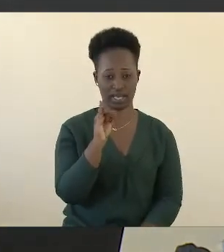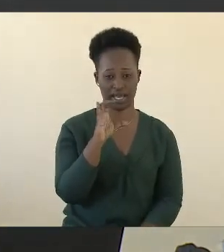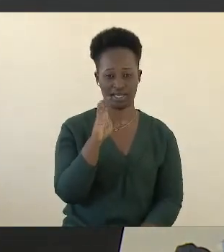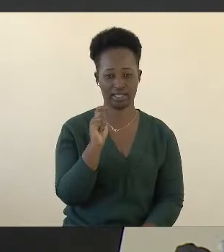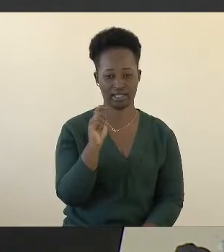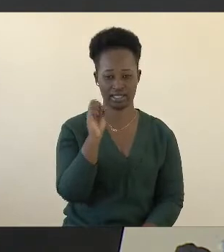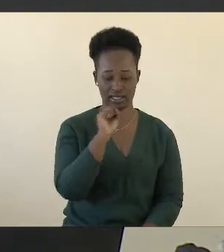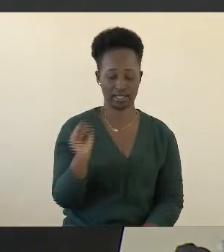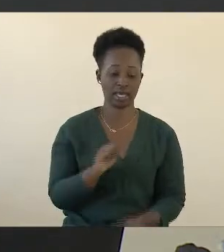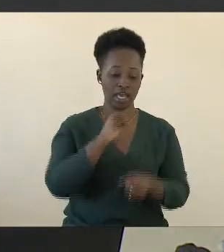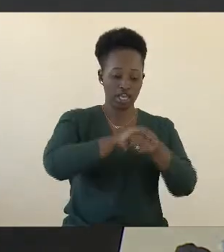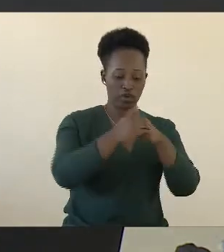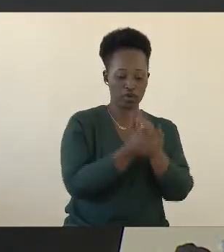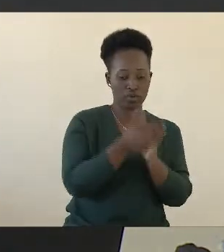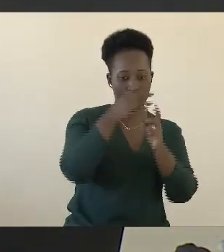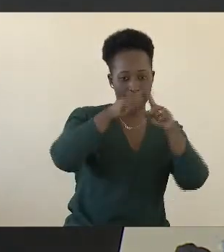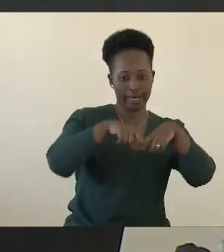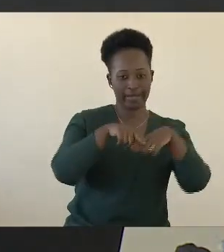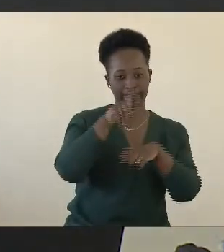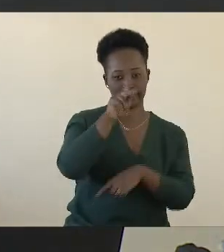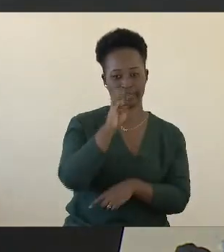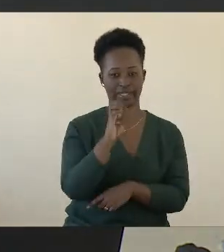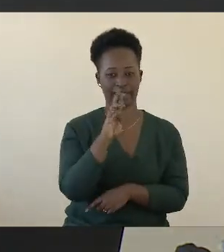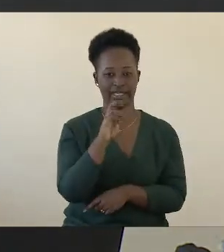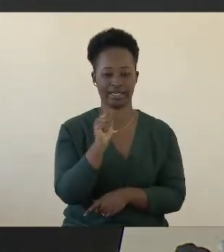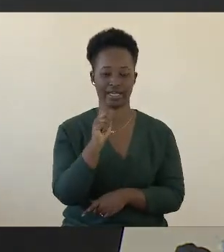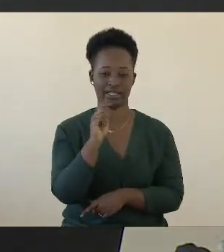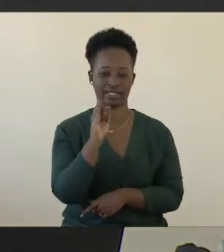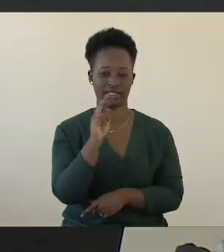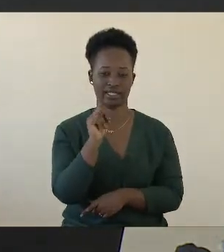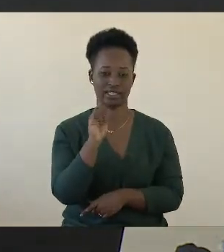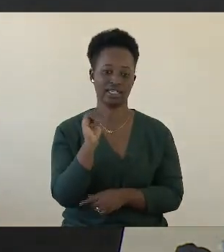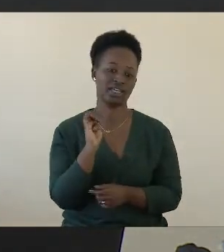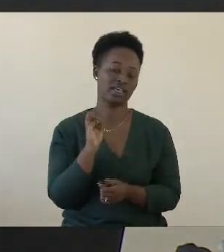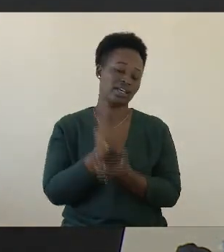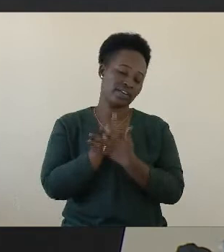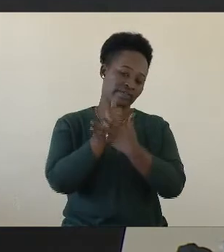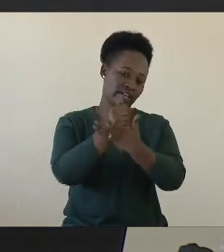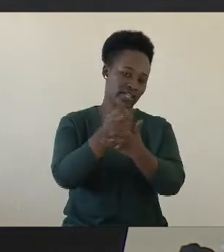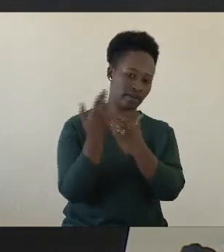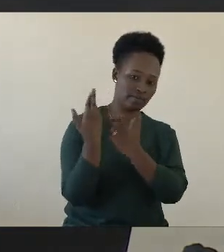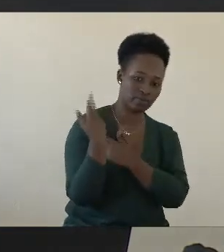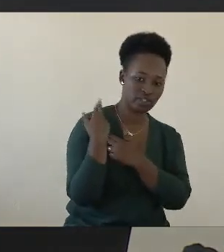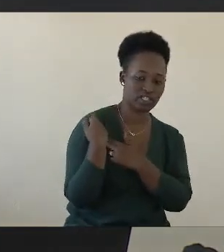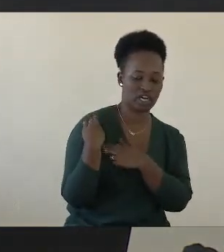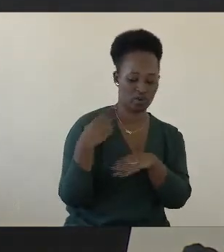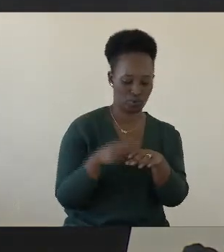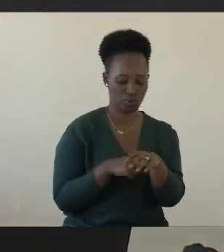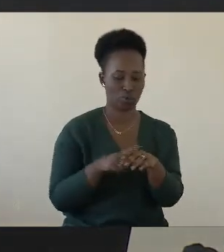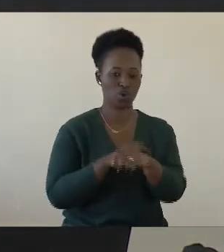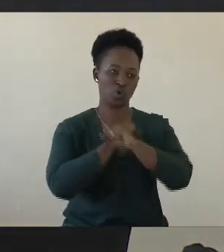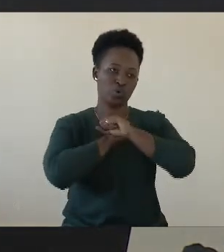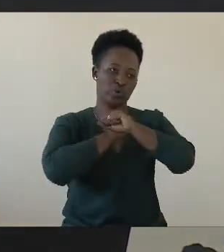hard, and enables the skin to perform the function of protective properties.